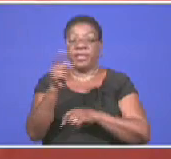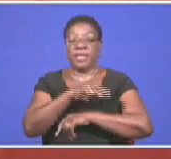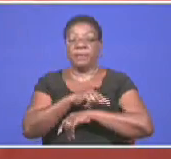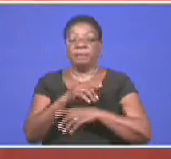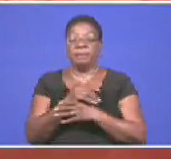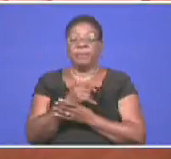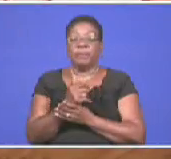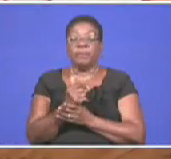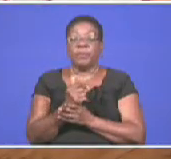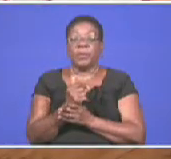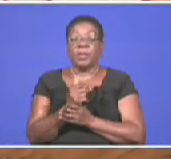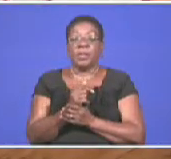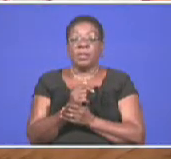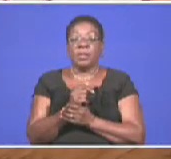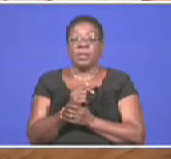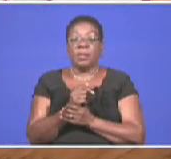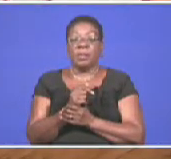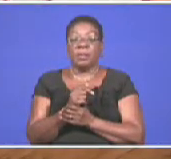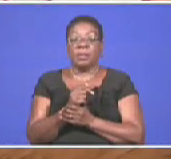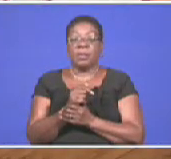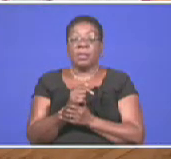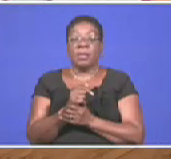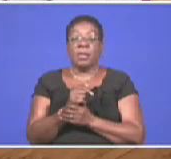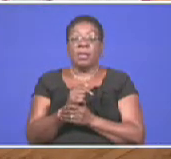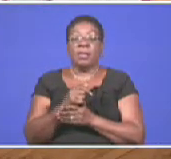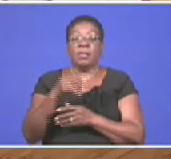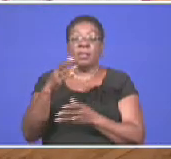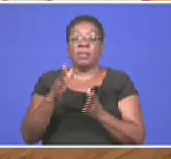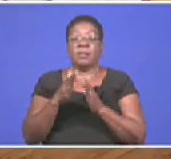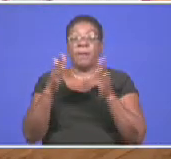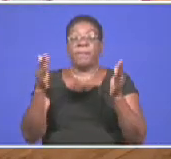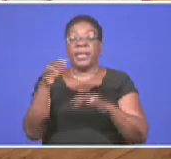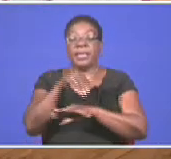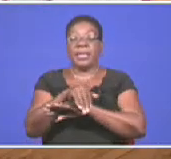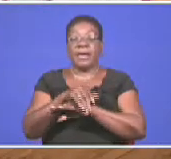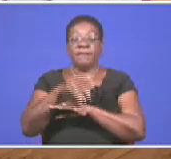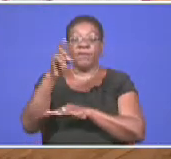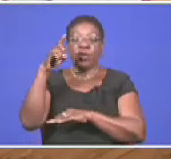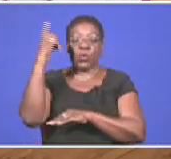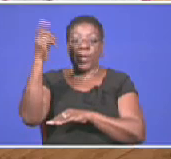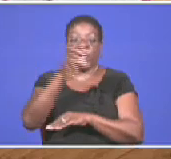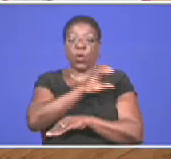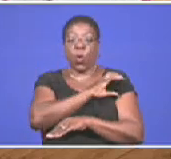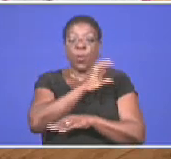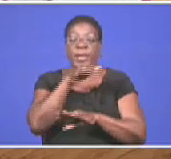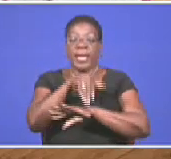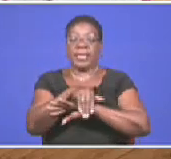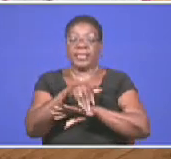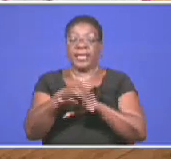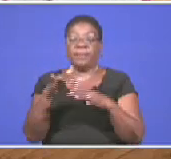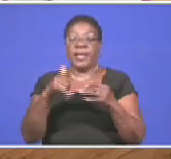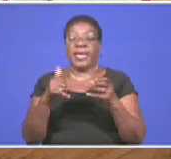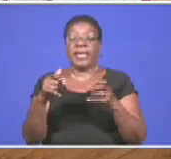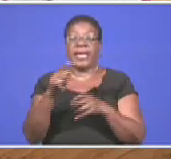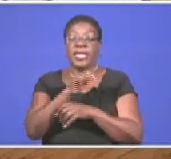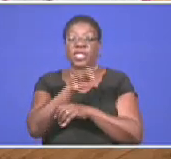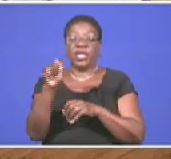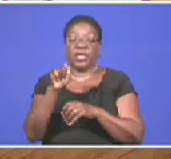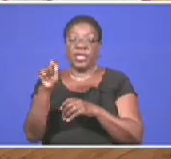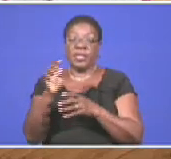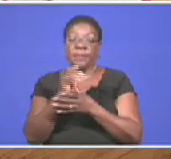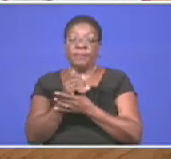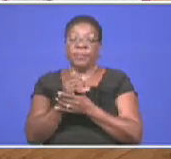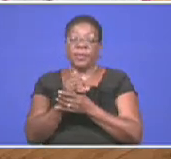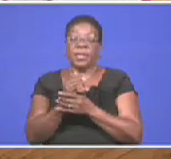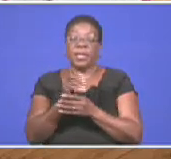comfortable. From the pro hardwood, a big night for Dwight Colby last night in Turkey. He tallied a double-double, 20